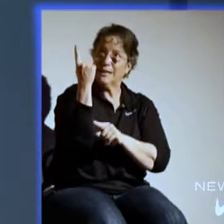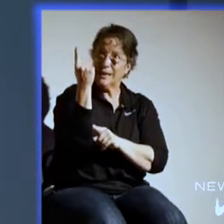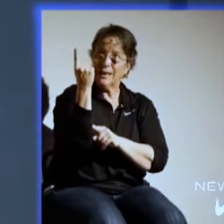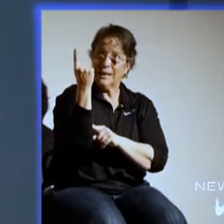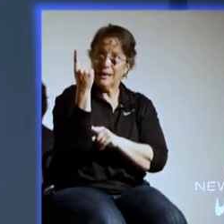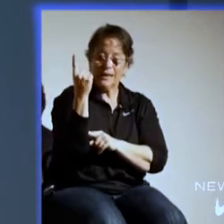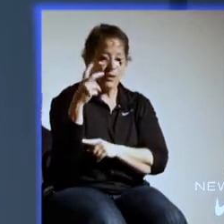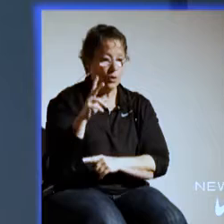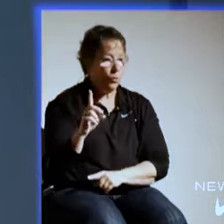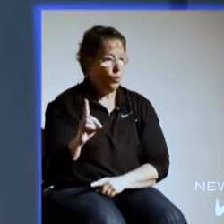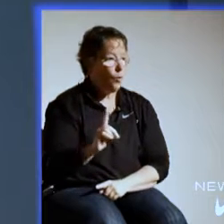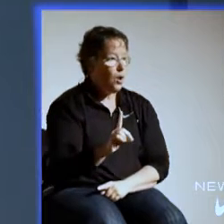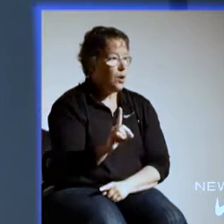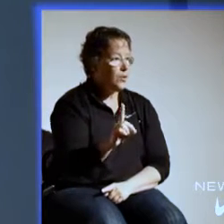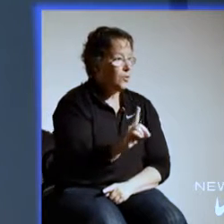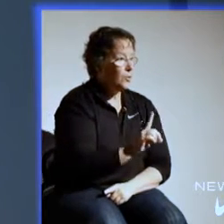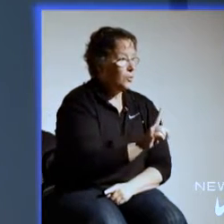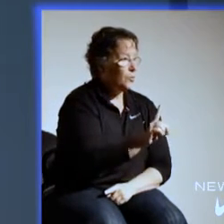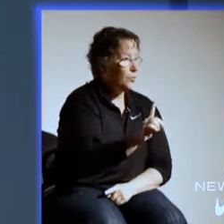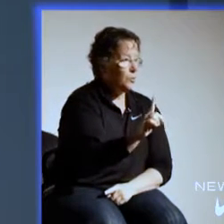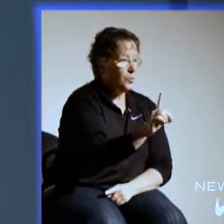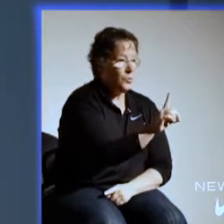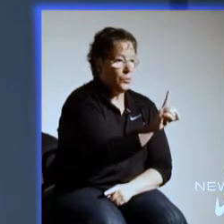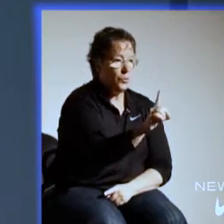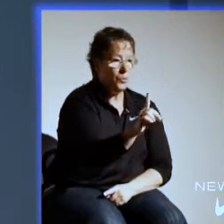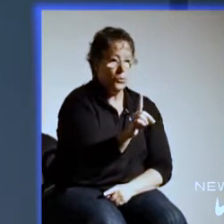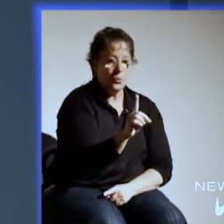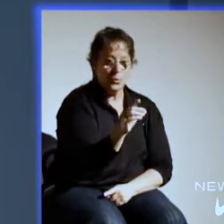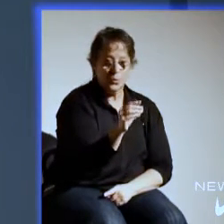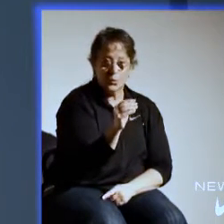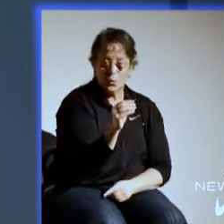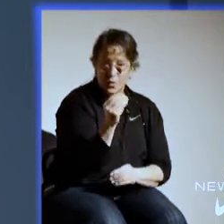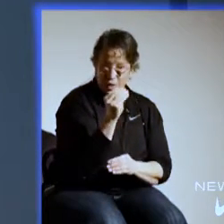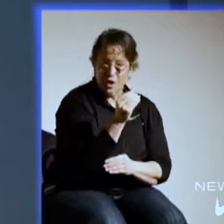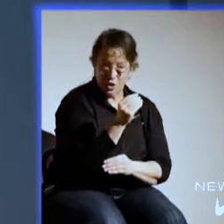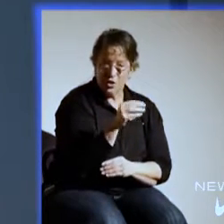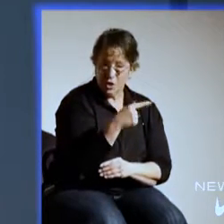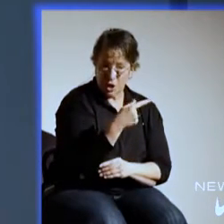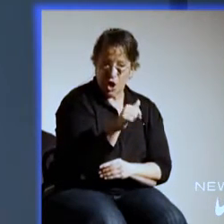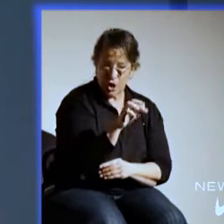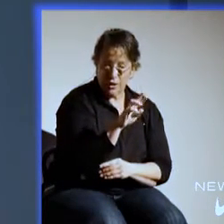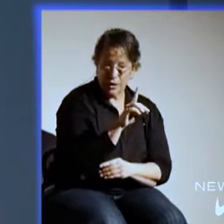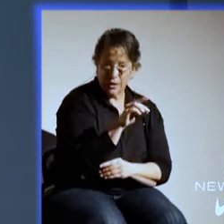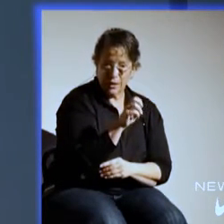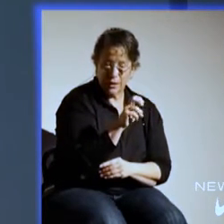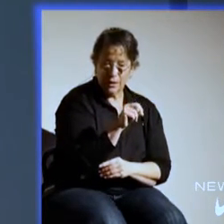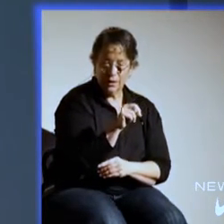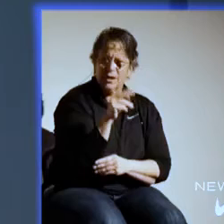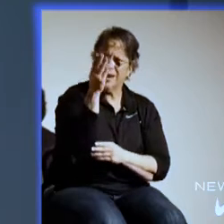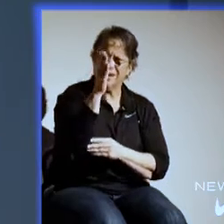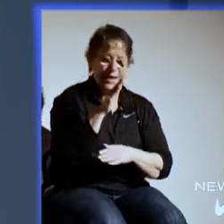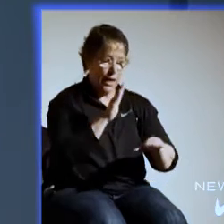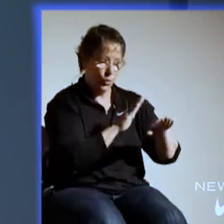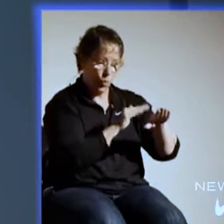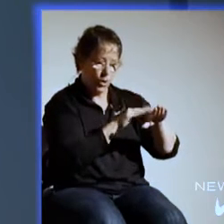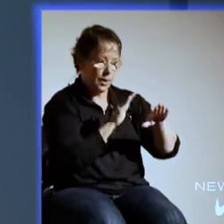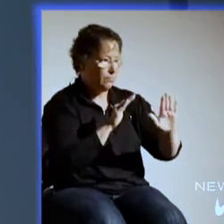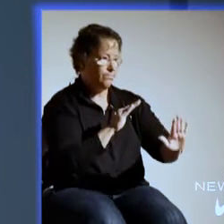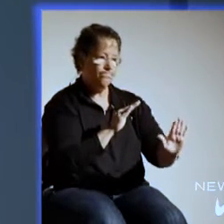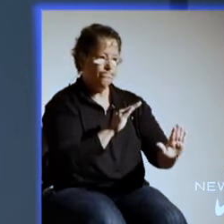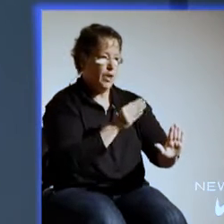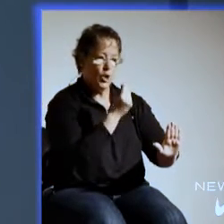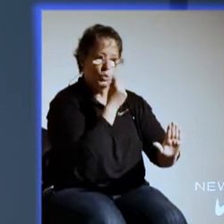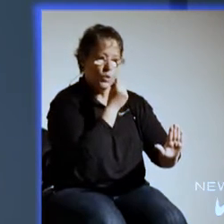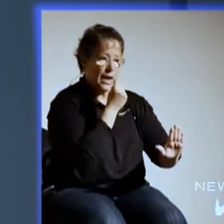garden, God had warned Adam and Eve that if they disobeyed Him and ate from the one tree